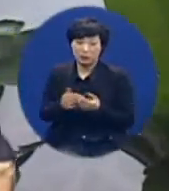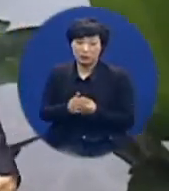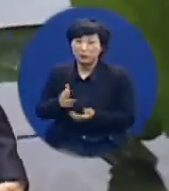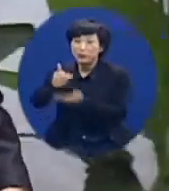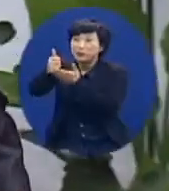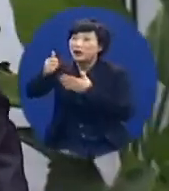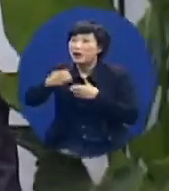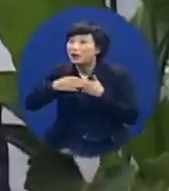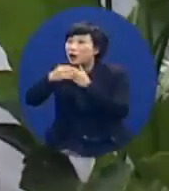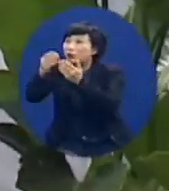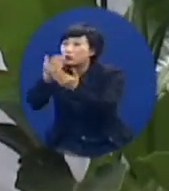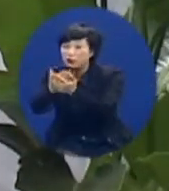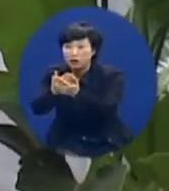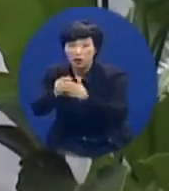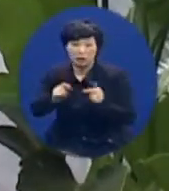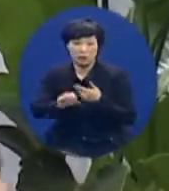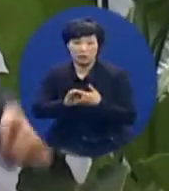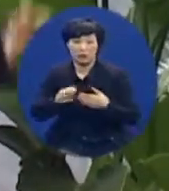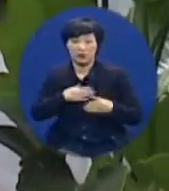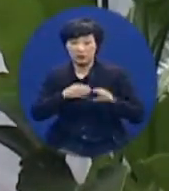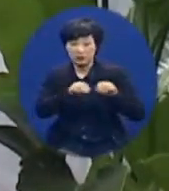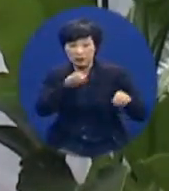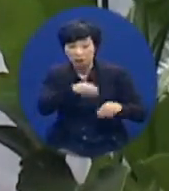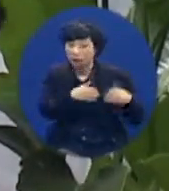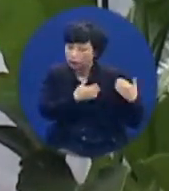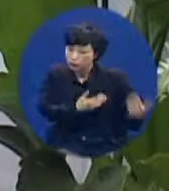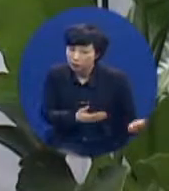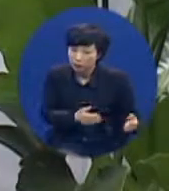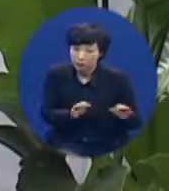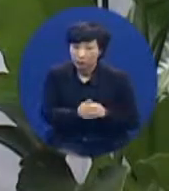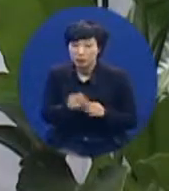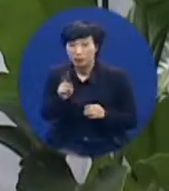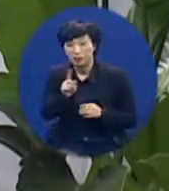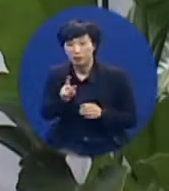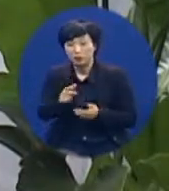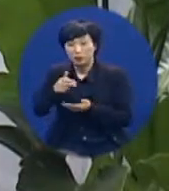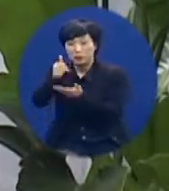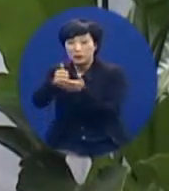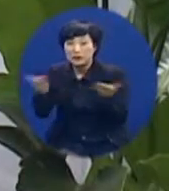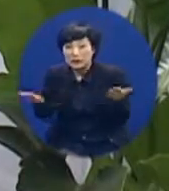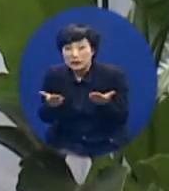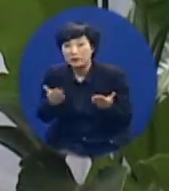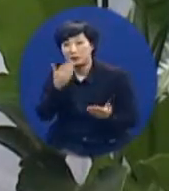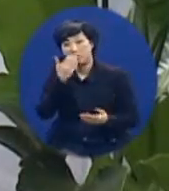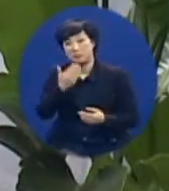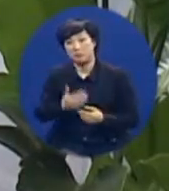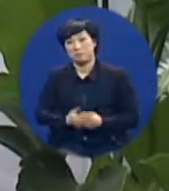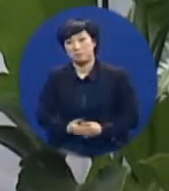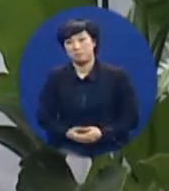maybe take me or not and leave me on this earth.